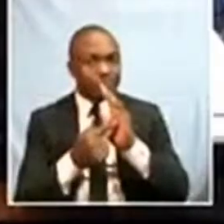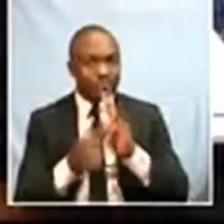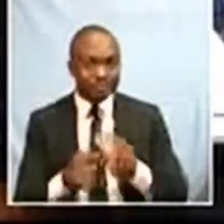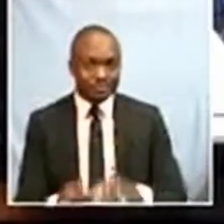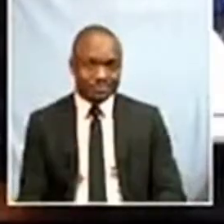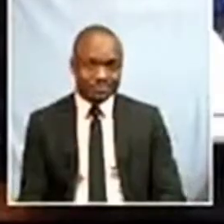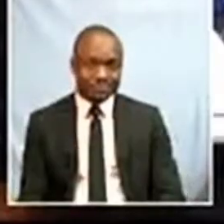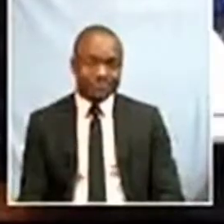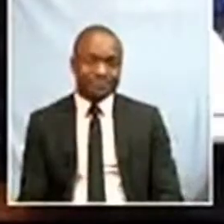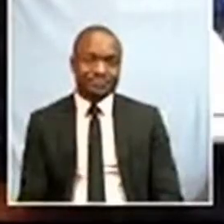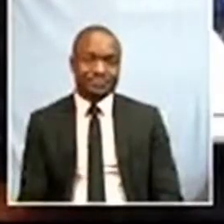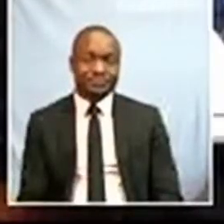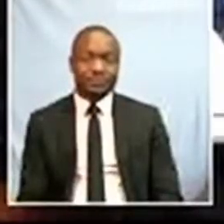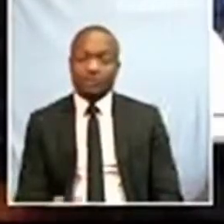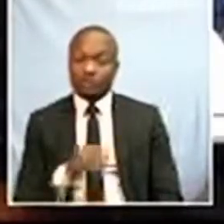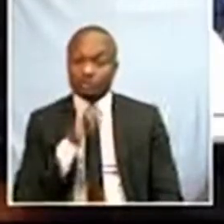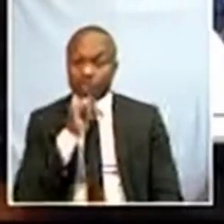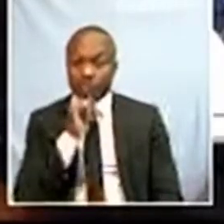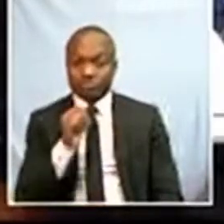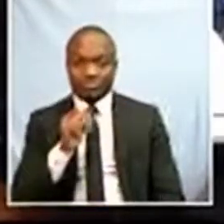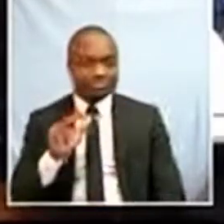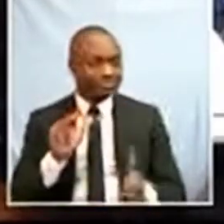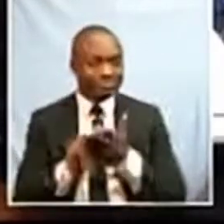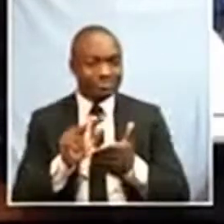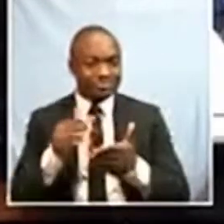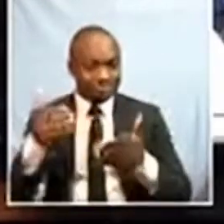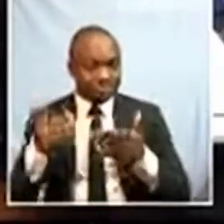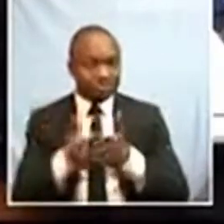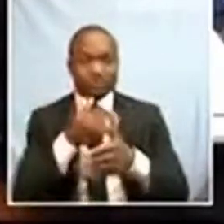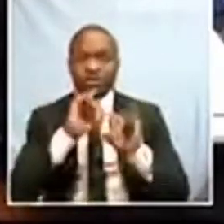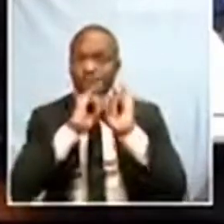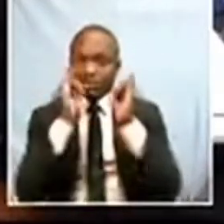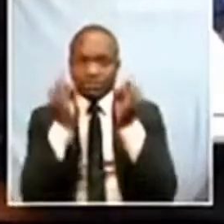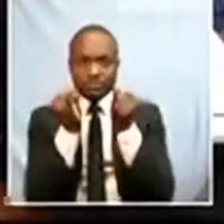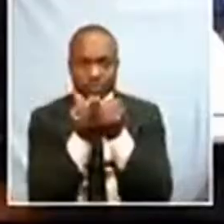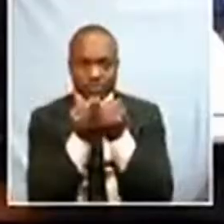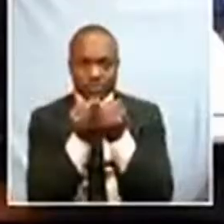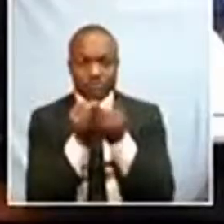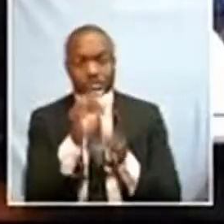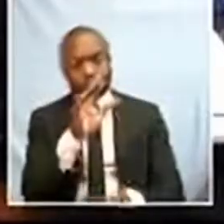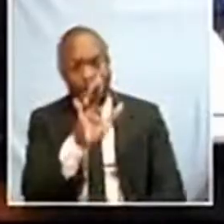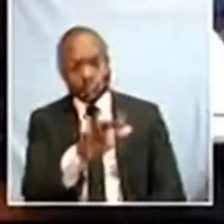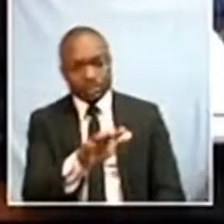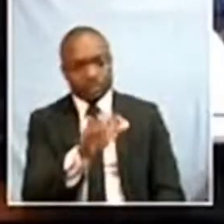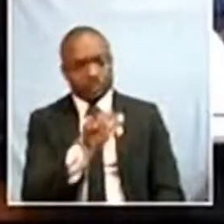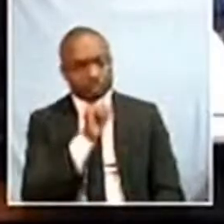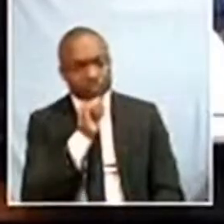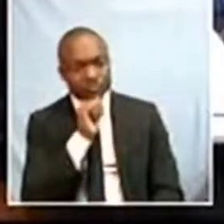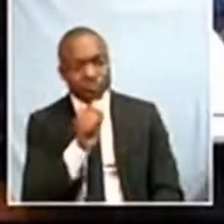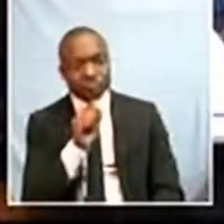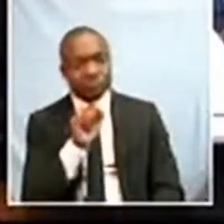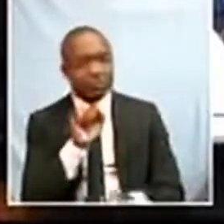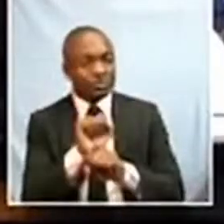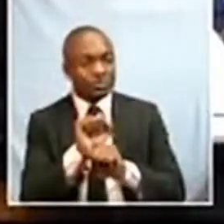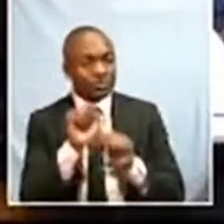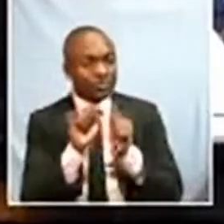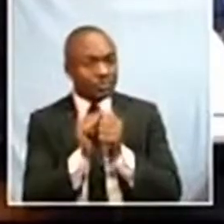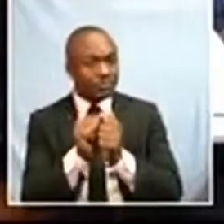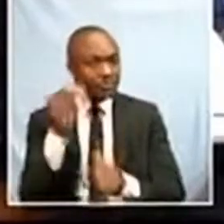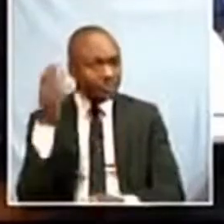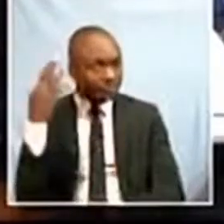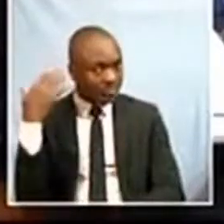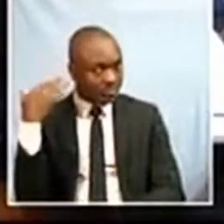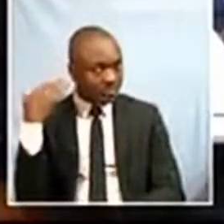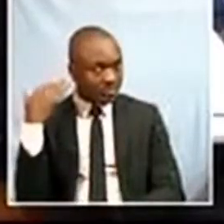was that we will not approve any new institution that has come on board that we have not dealt with in the past until